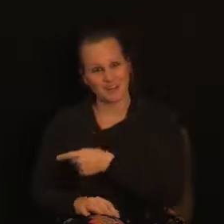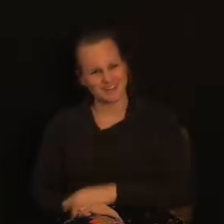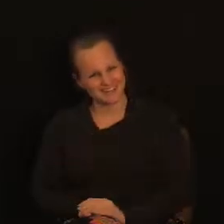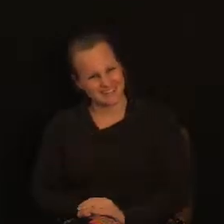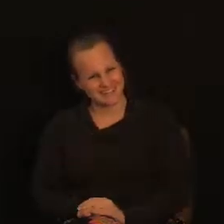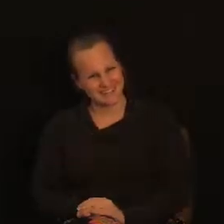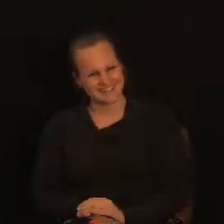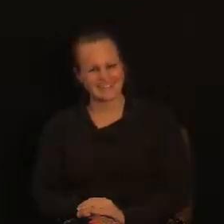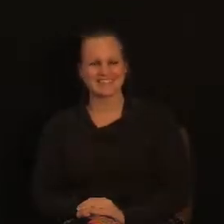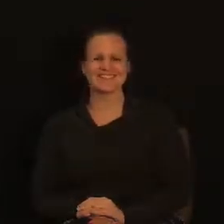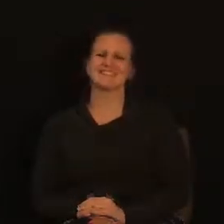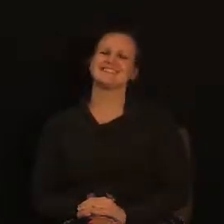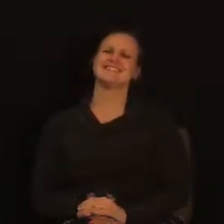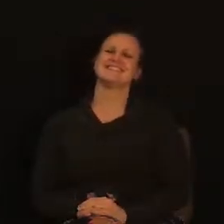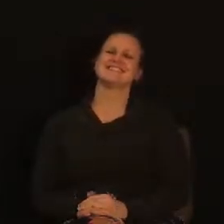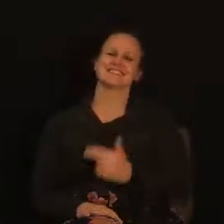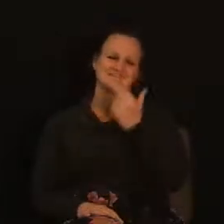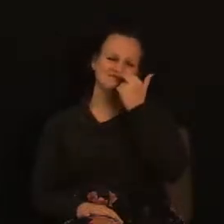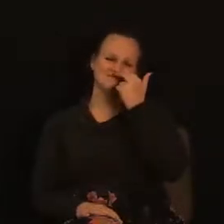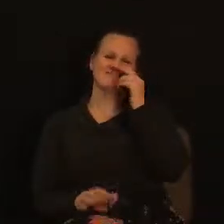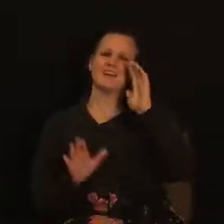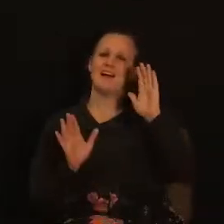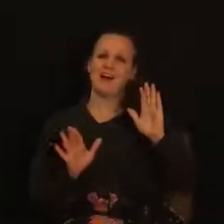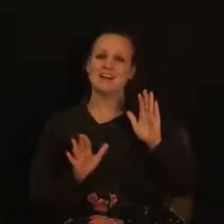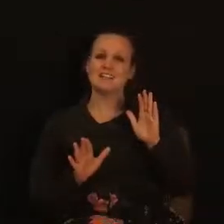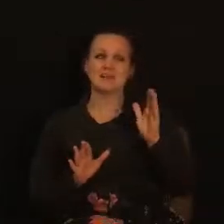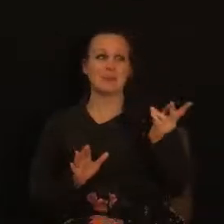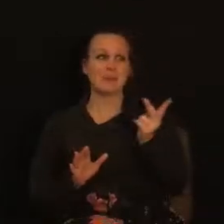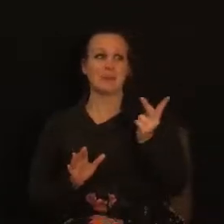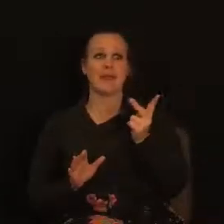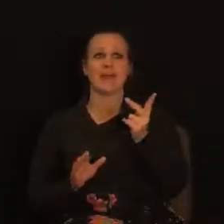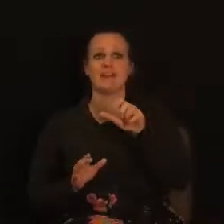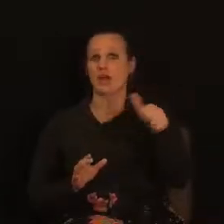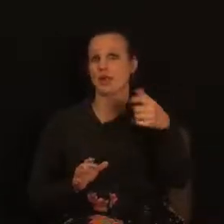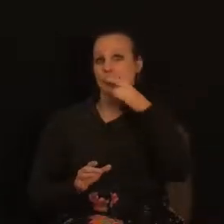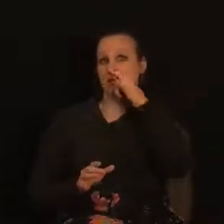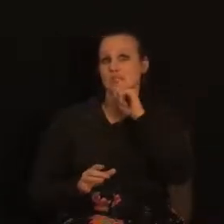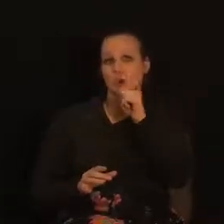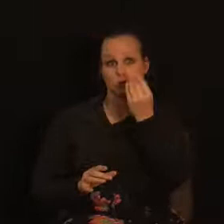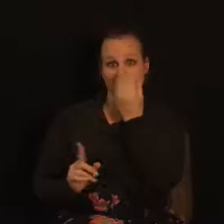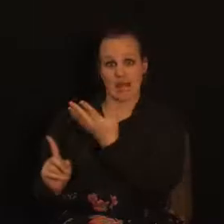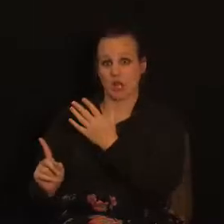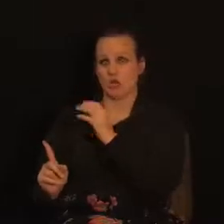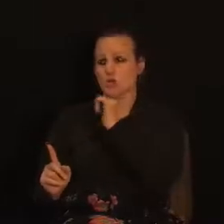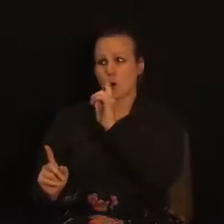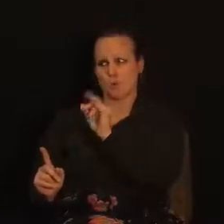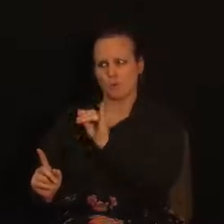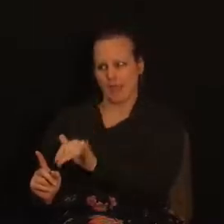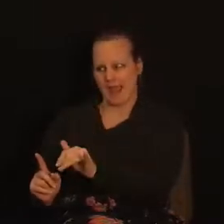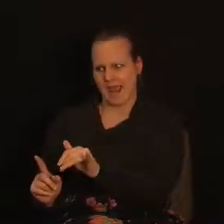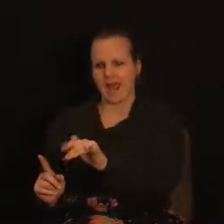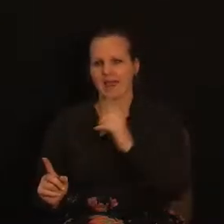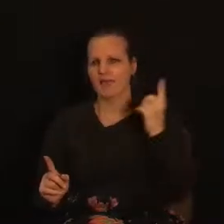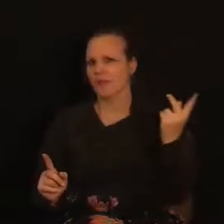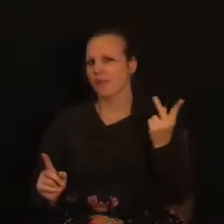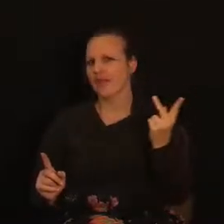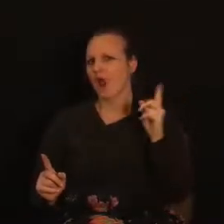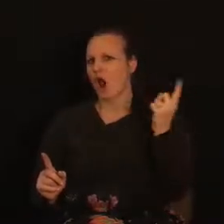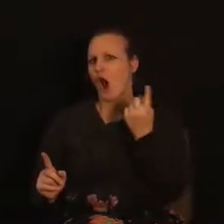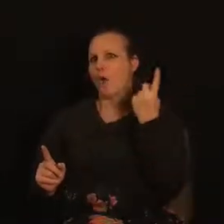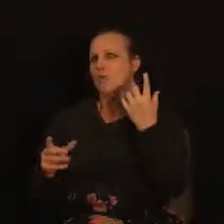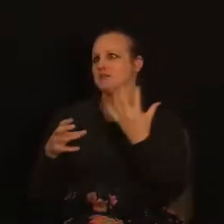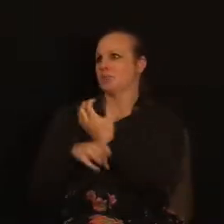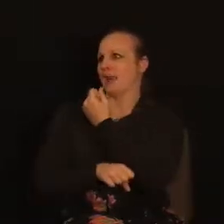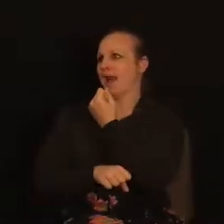what's awesome is that they don't tell her not to do that, so they always win, right? So when they're playing with her